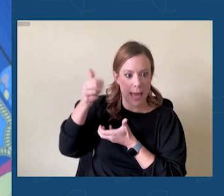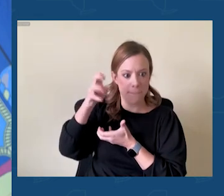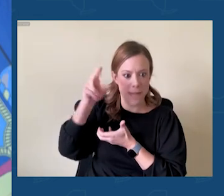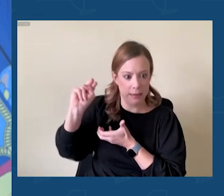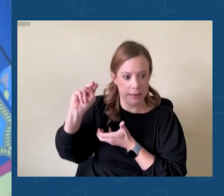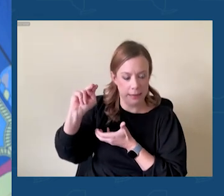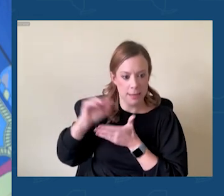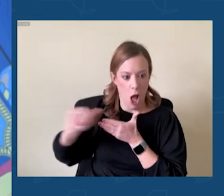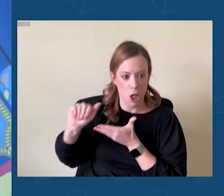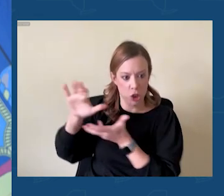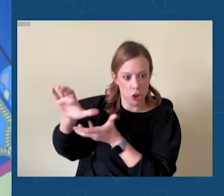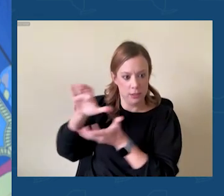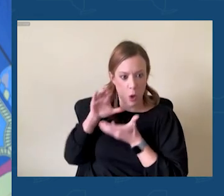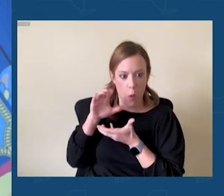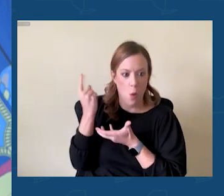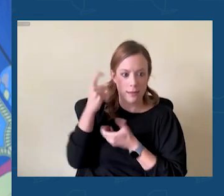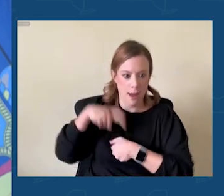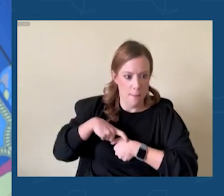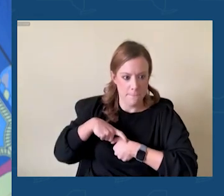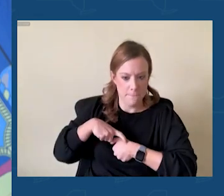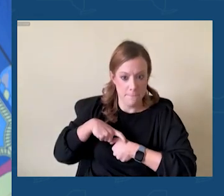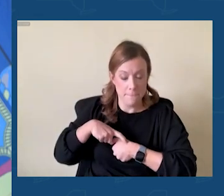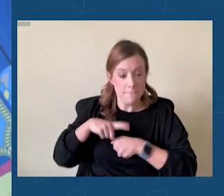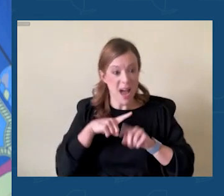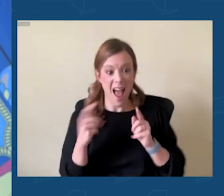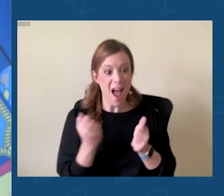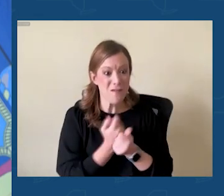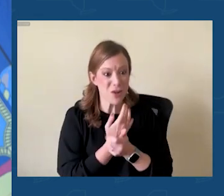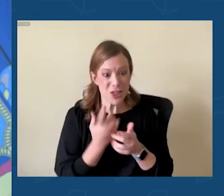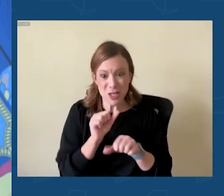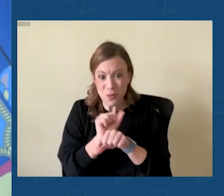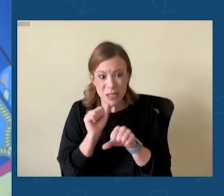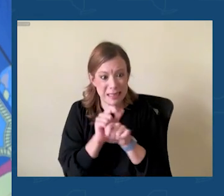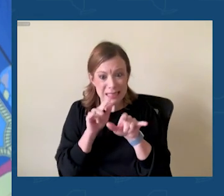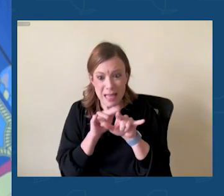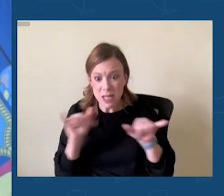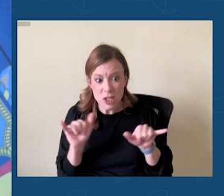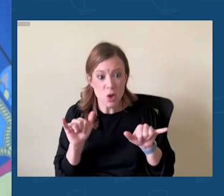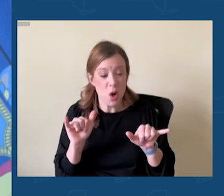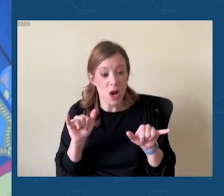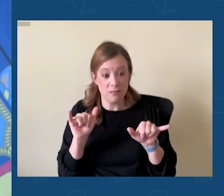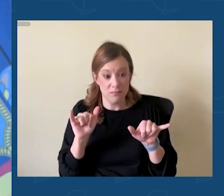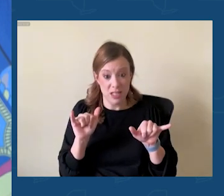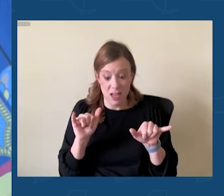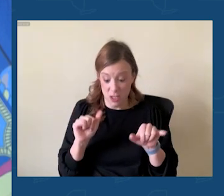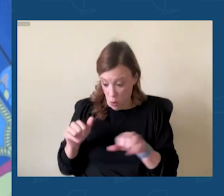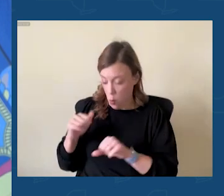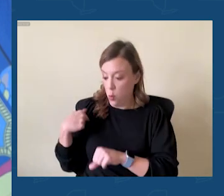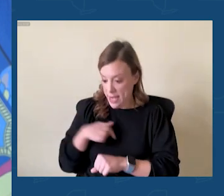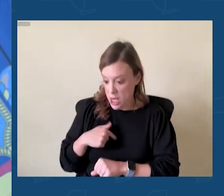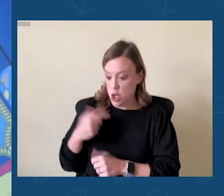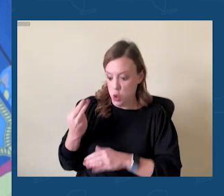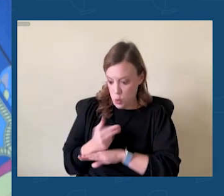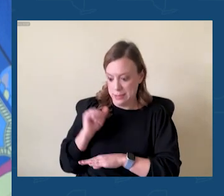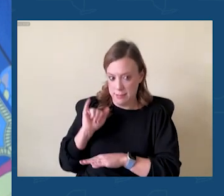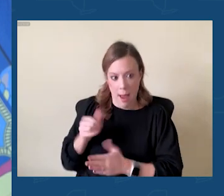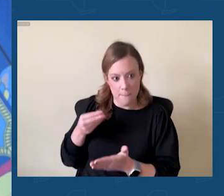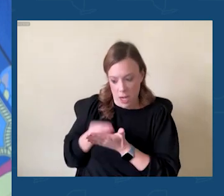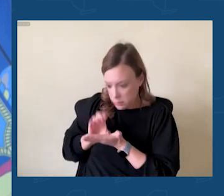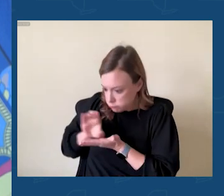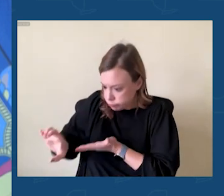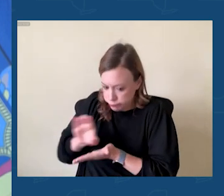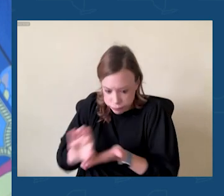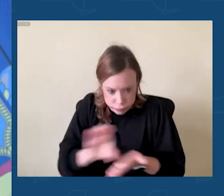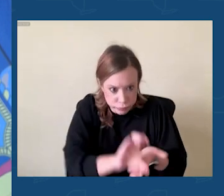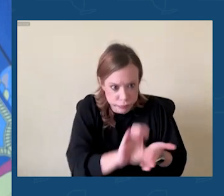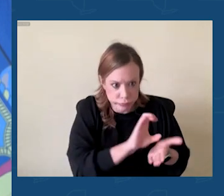on simultaneously. So in 2, 3, 4 years, people wake up and say, wow, it has been transformed, and in